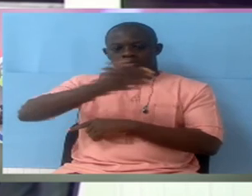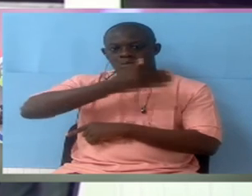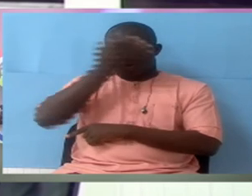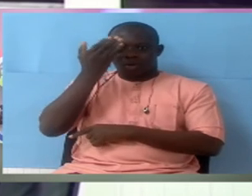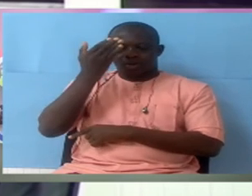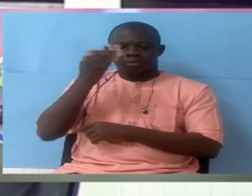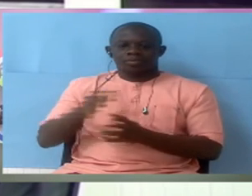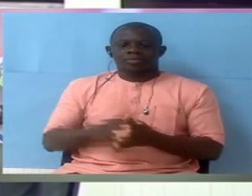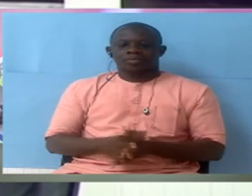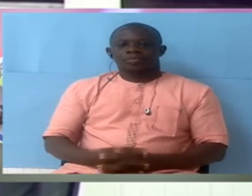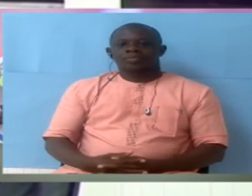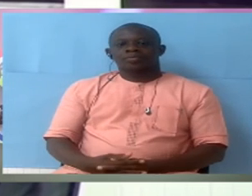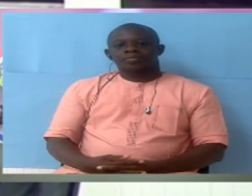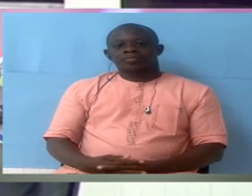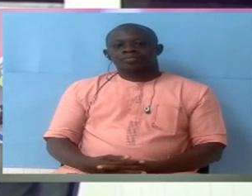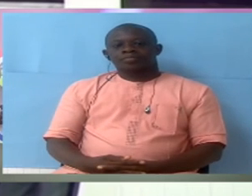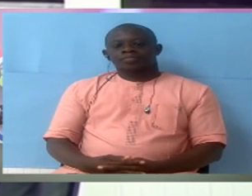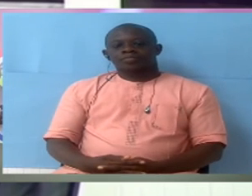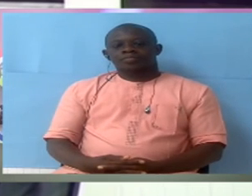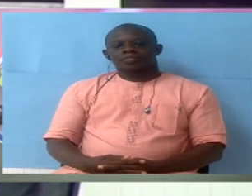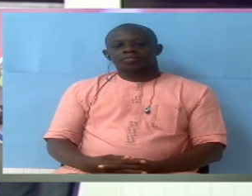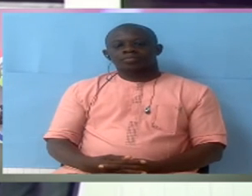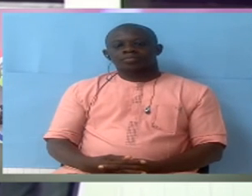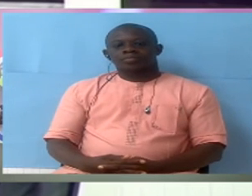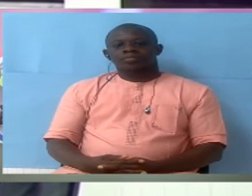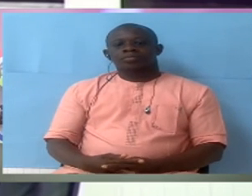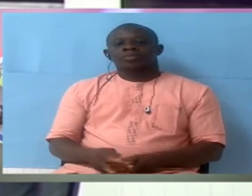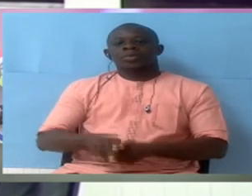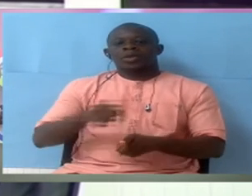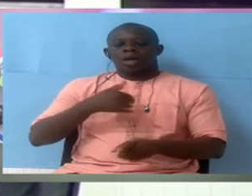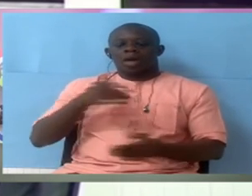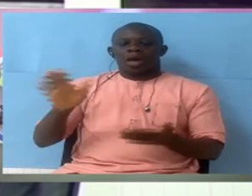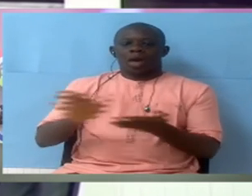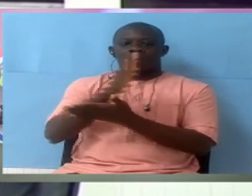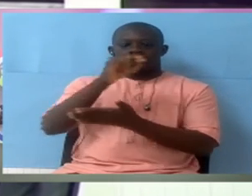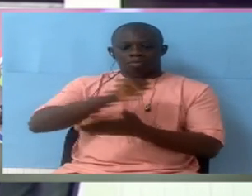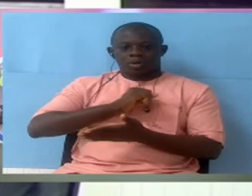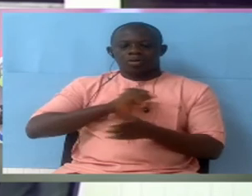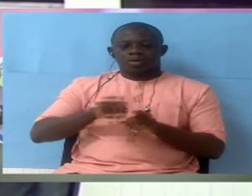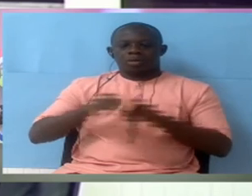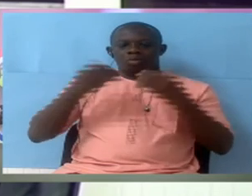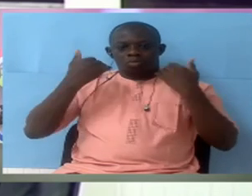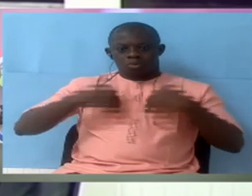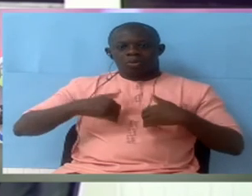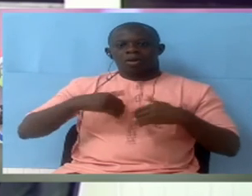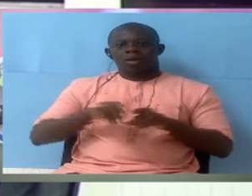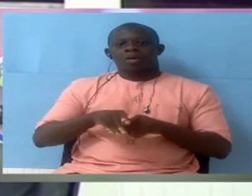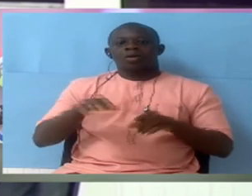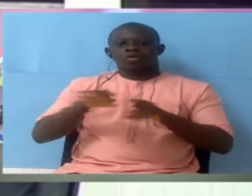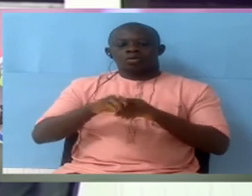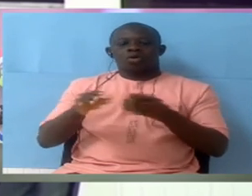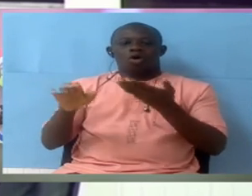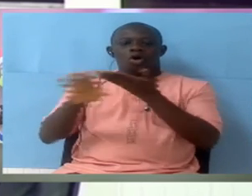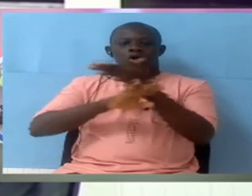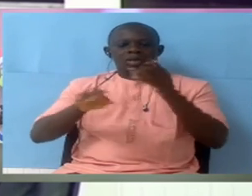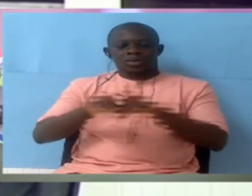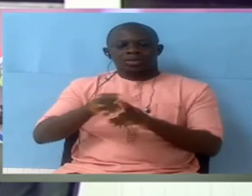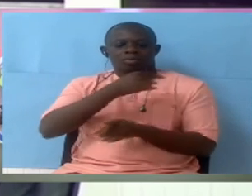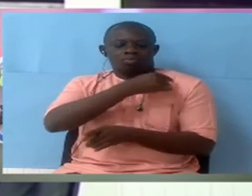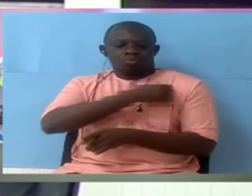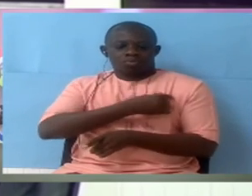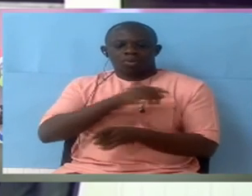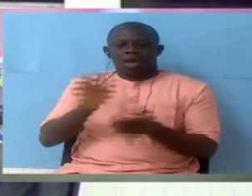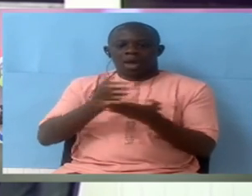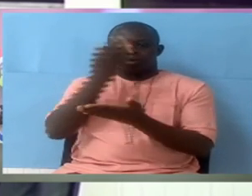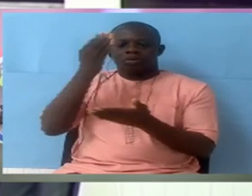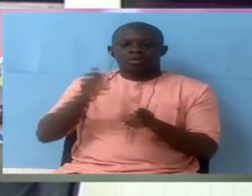election ci suba, I removed my jersey pullover. Ma genné suma babu ma solon. With my undervest. Ak suma genso bi ci